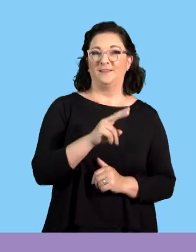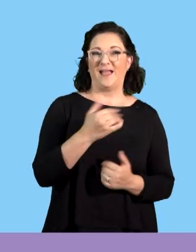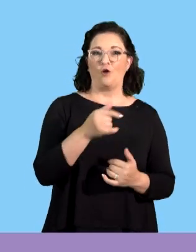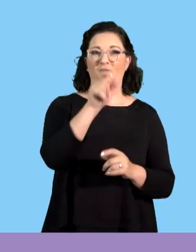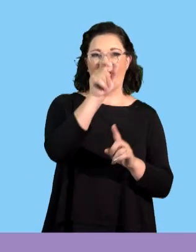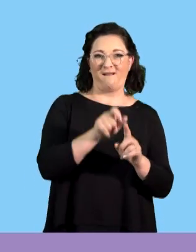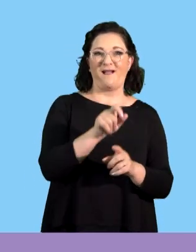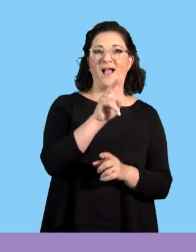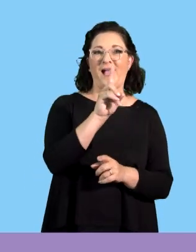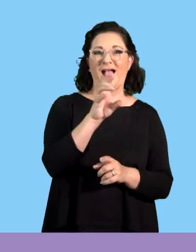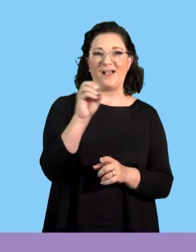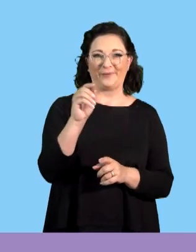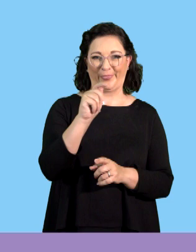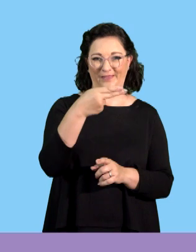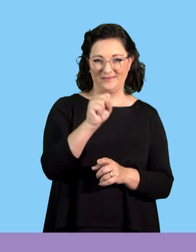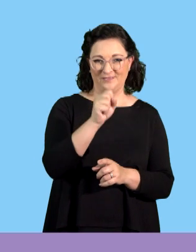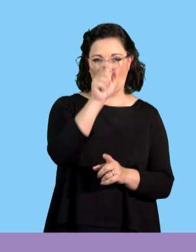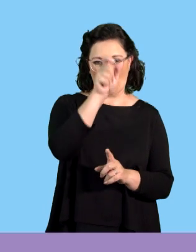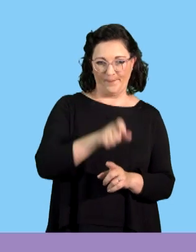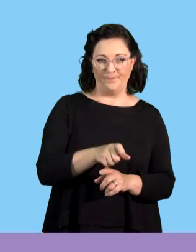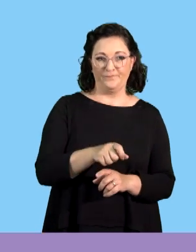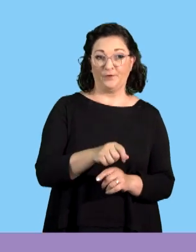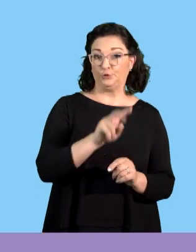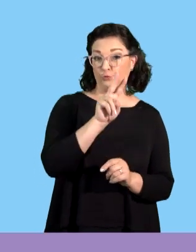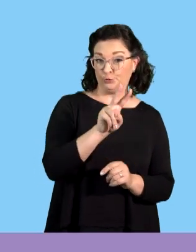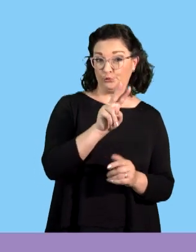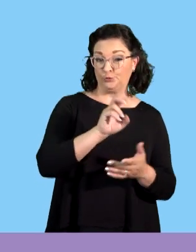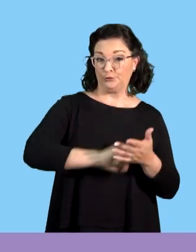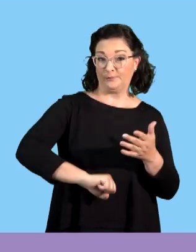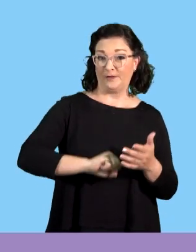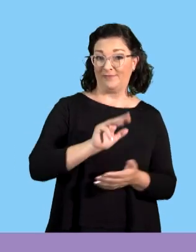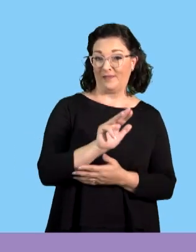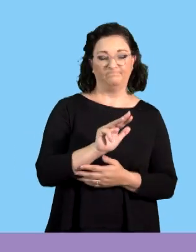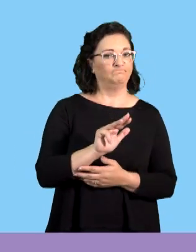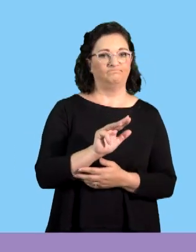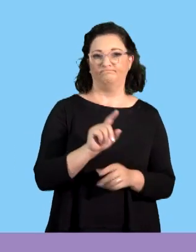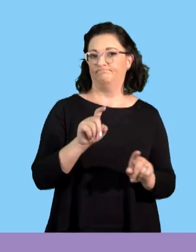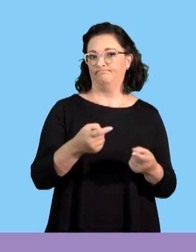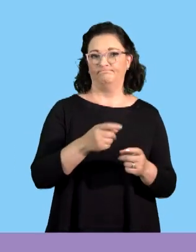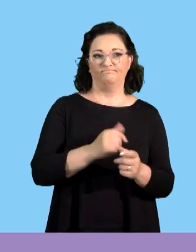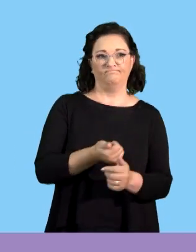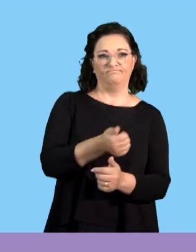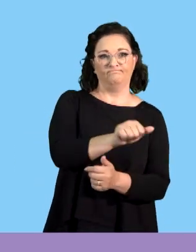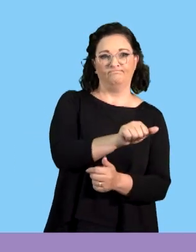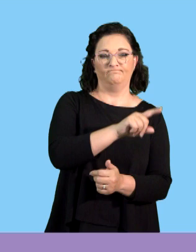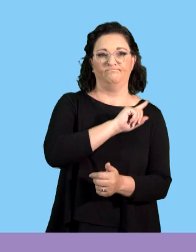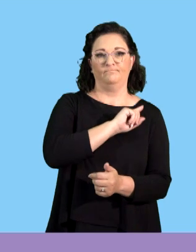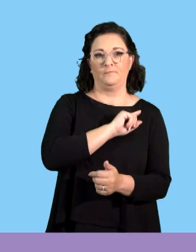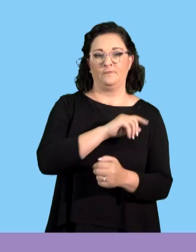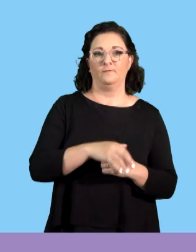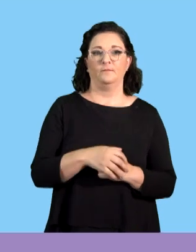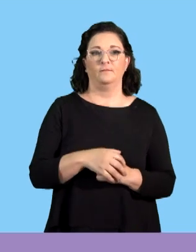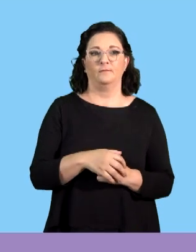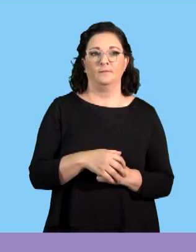say 2 hundreds, subtract 9 hundreds. It can't be done. Then we must go and take from